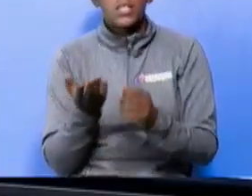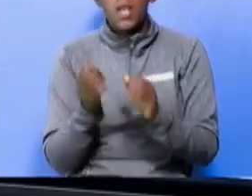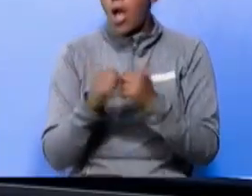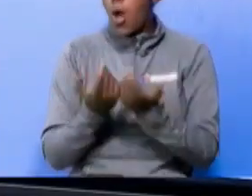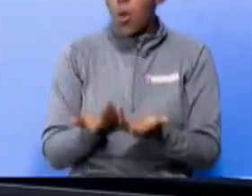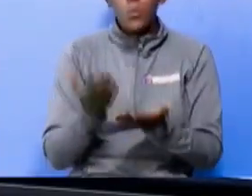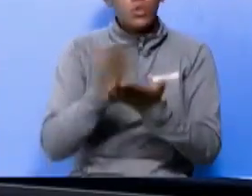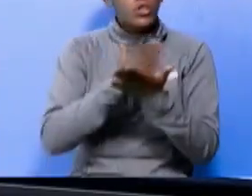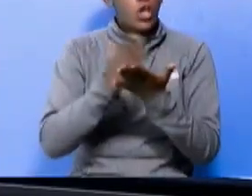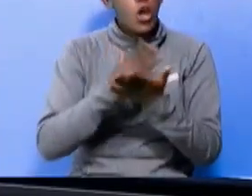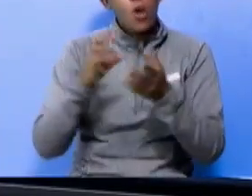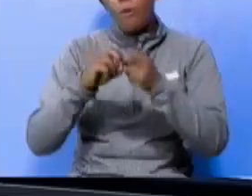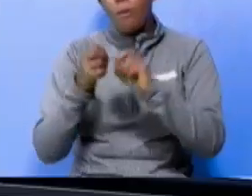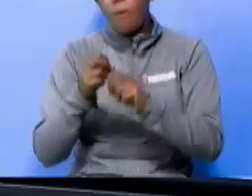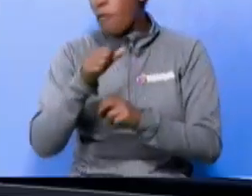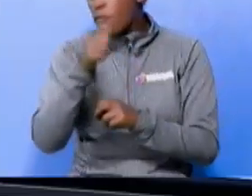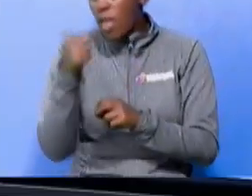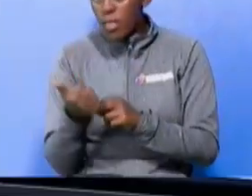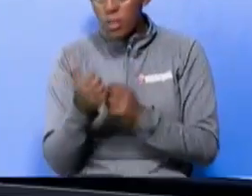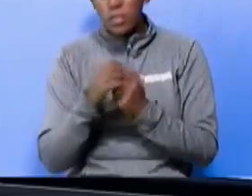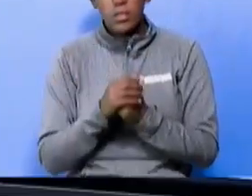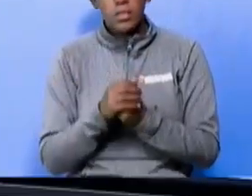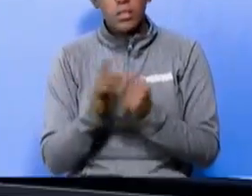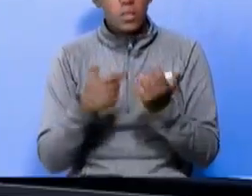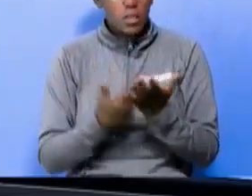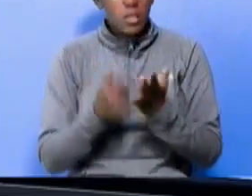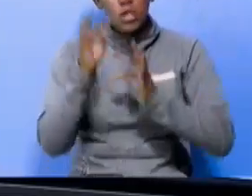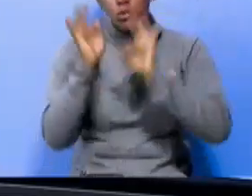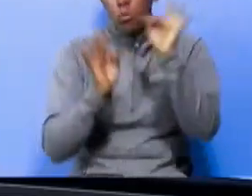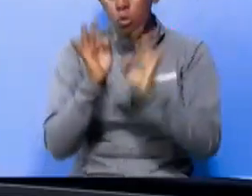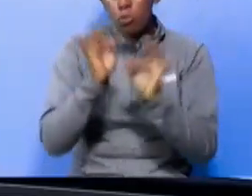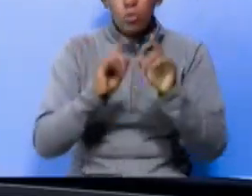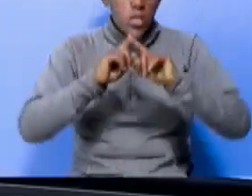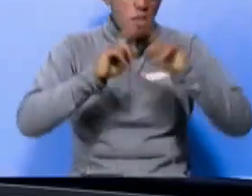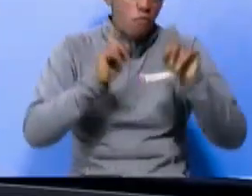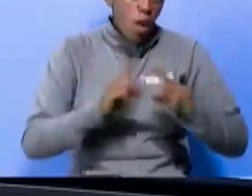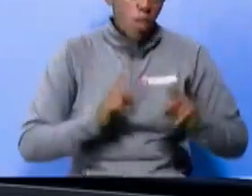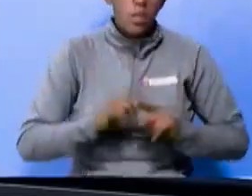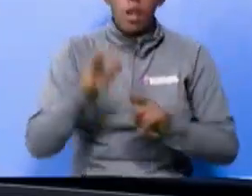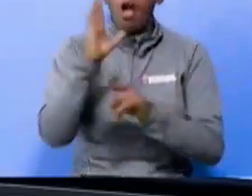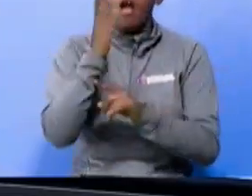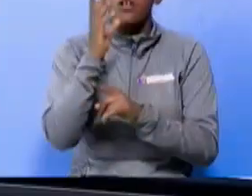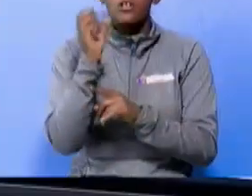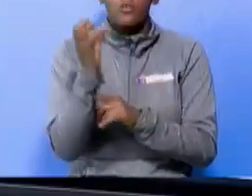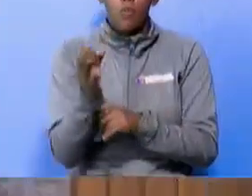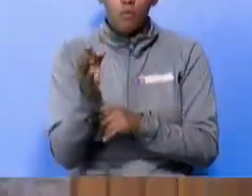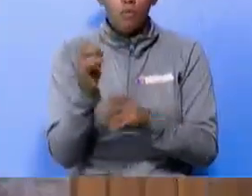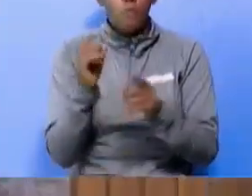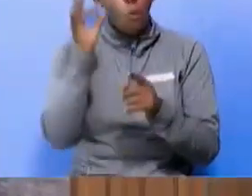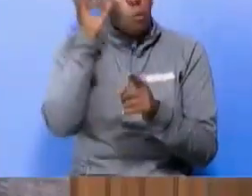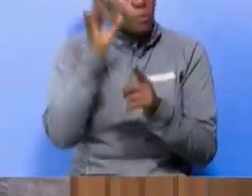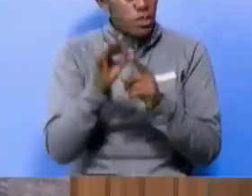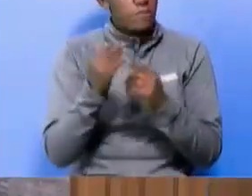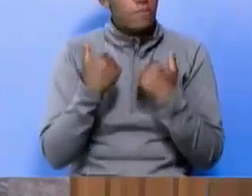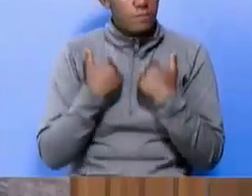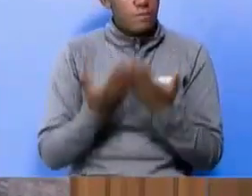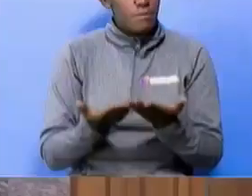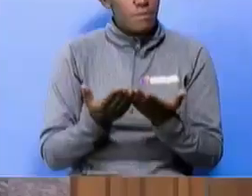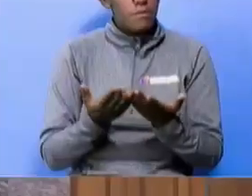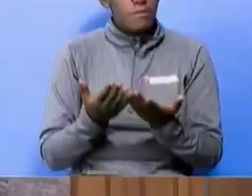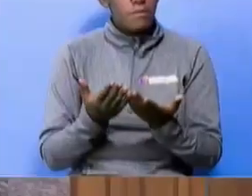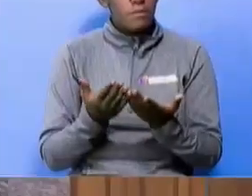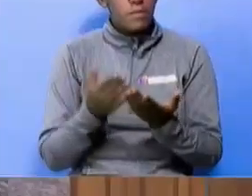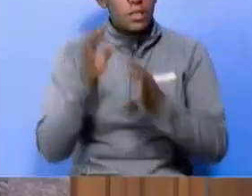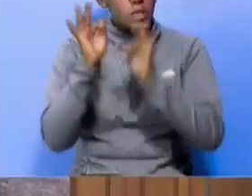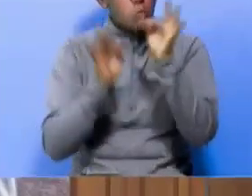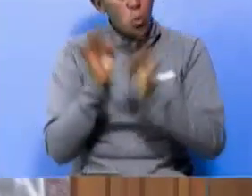to share the problem of the others. So stories do have different kinds of objectives, as we heard from